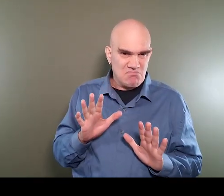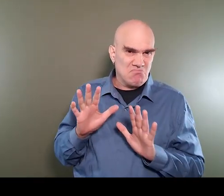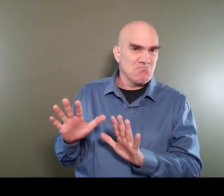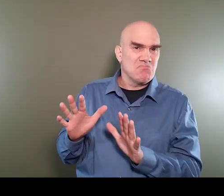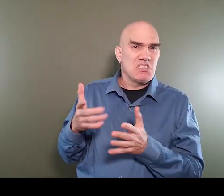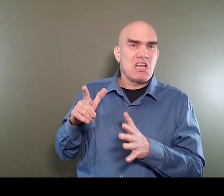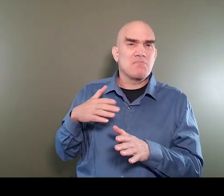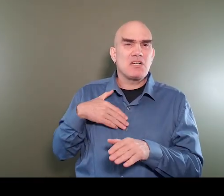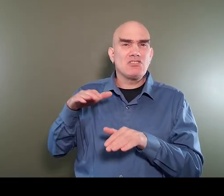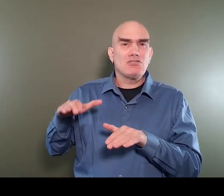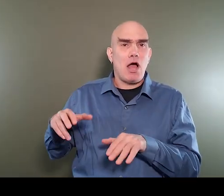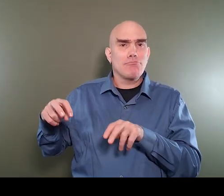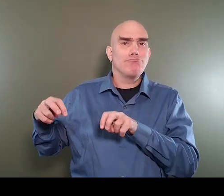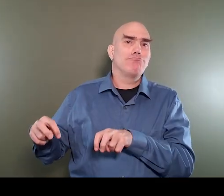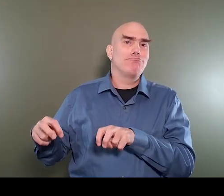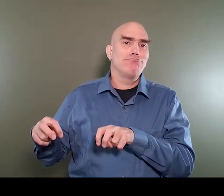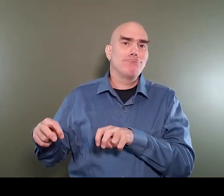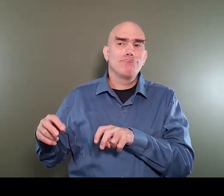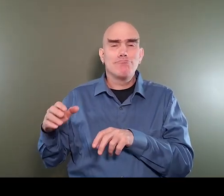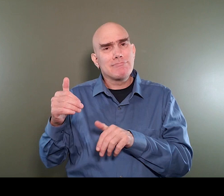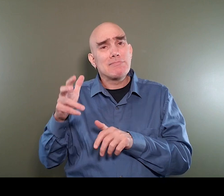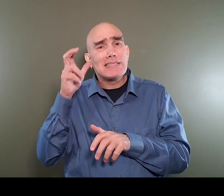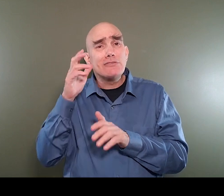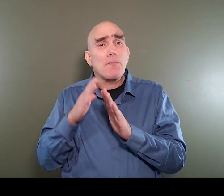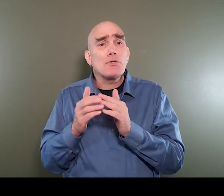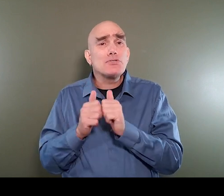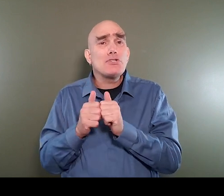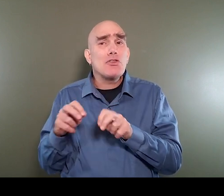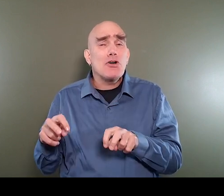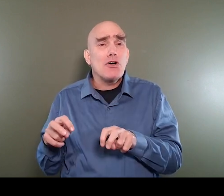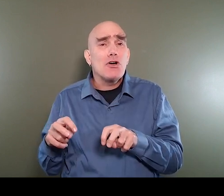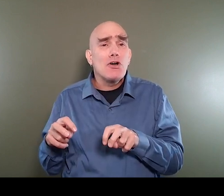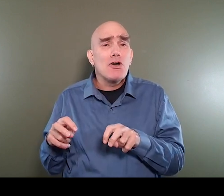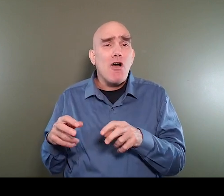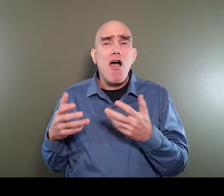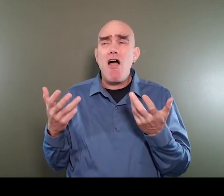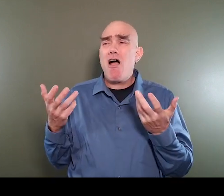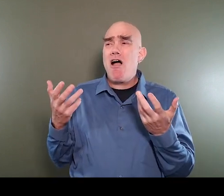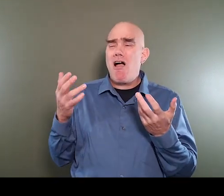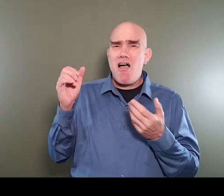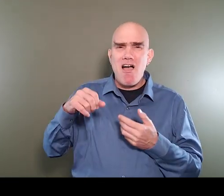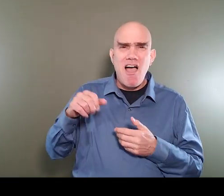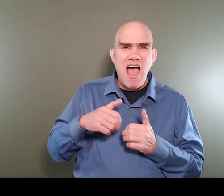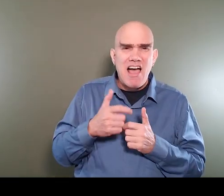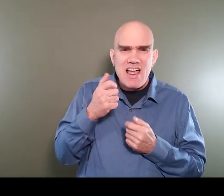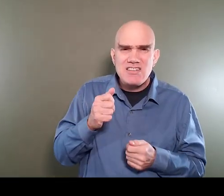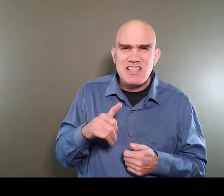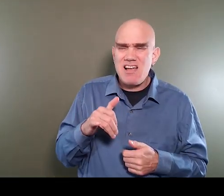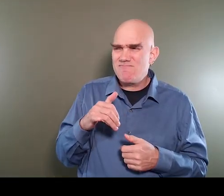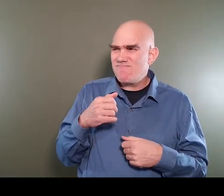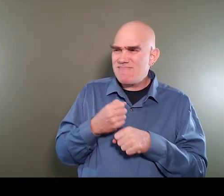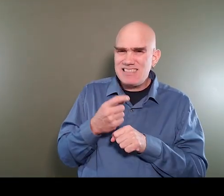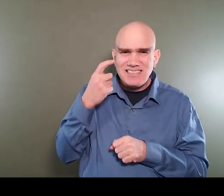just sit with my child and listen to this book together. Right? Yeah. Oh, how interesting. That makes total sense. I wouldn't think of that, but that